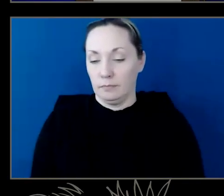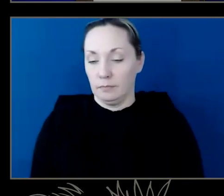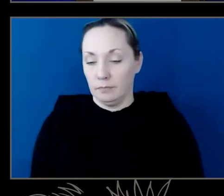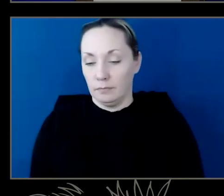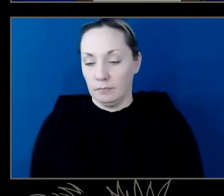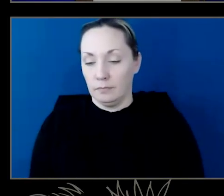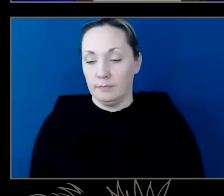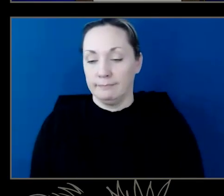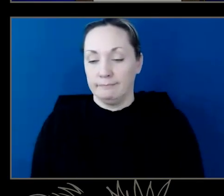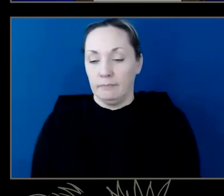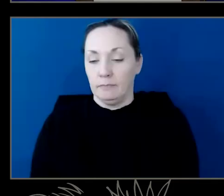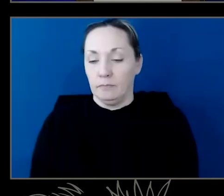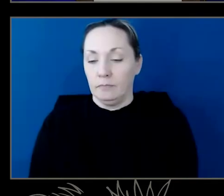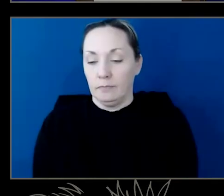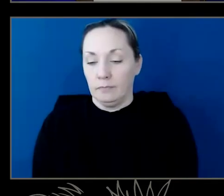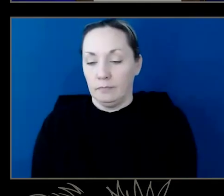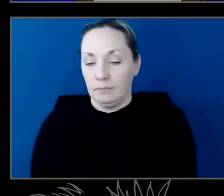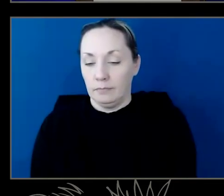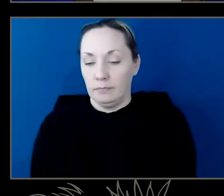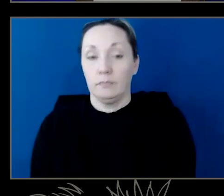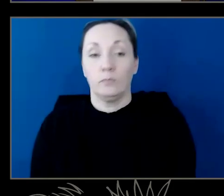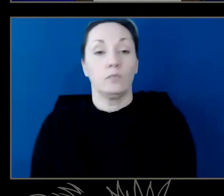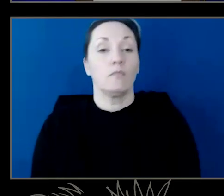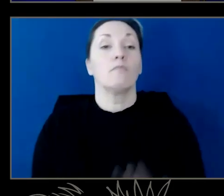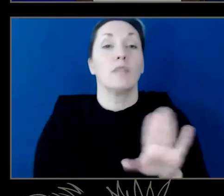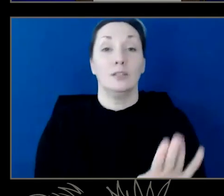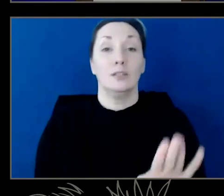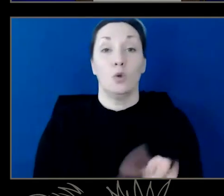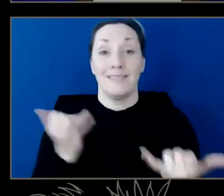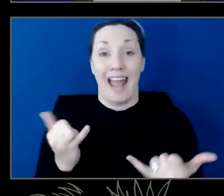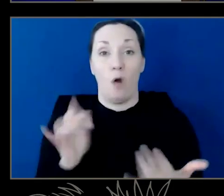All right, so now if I go and click,